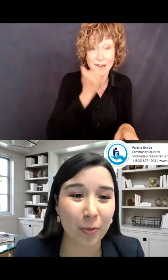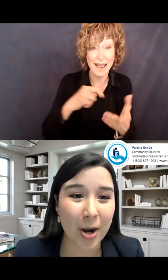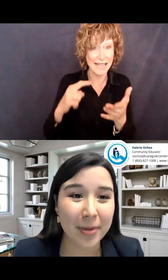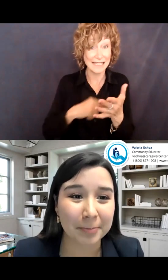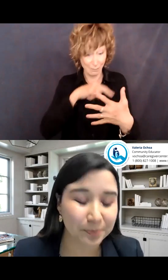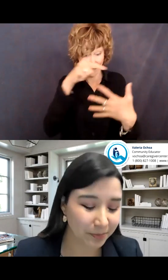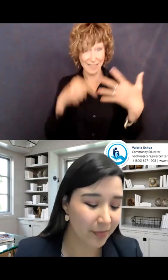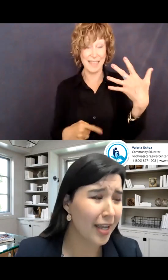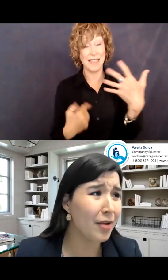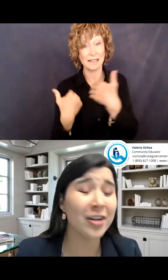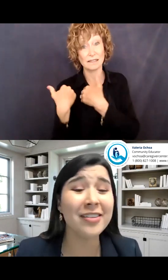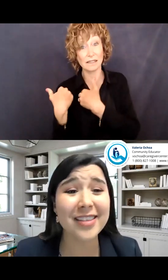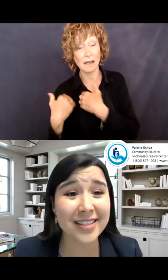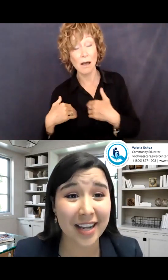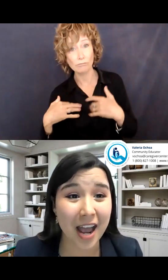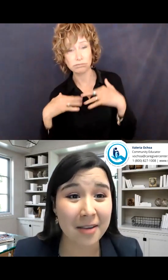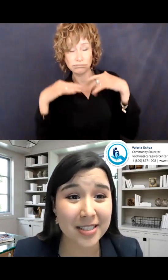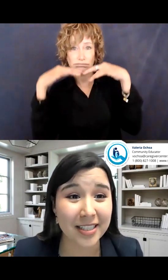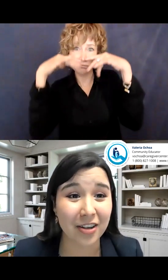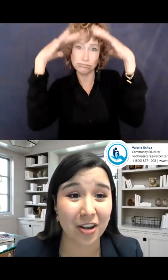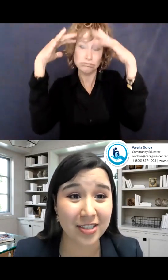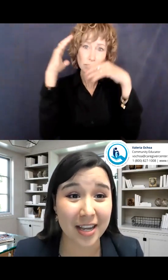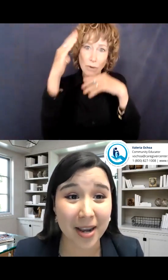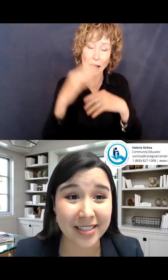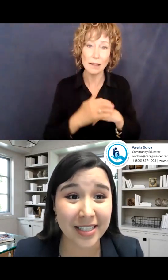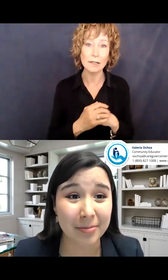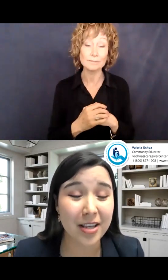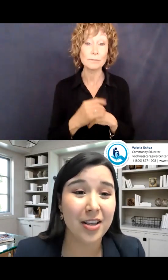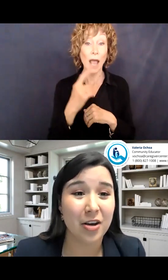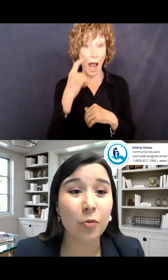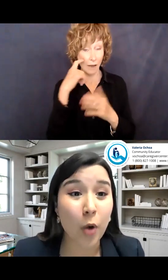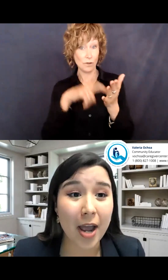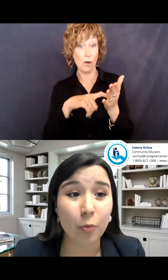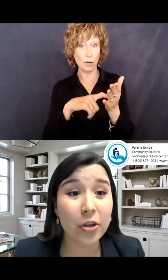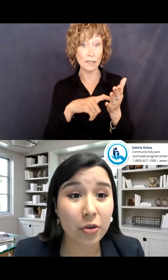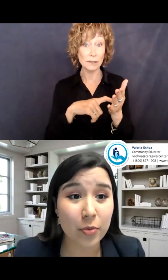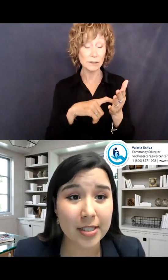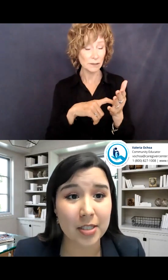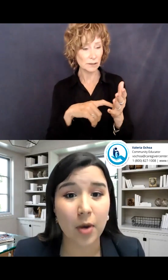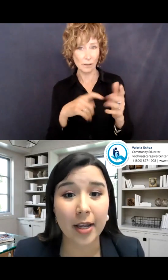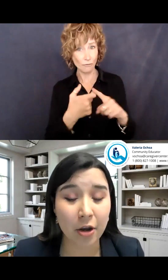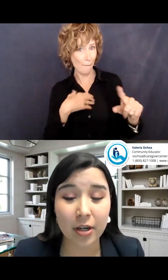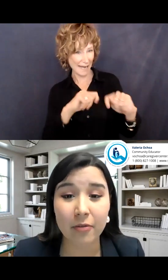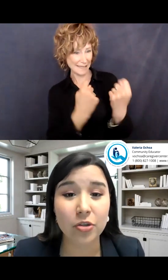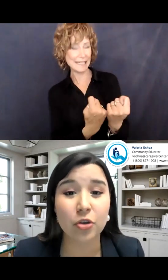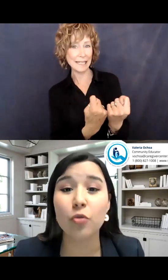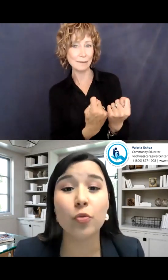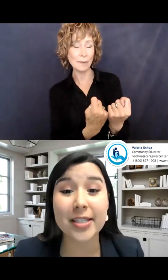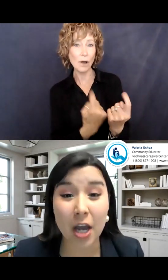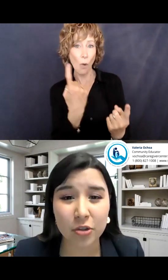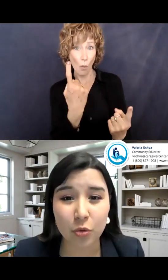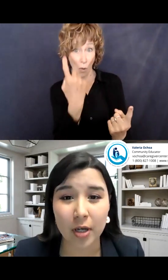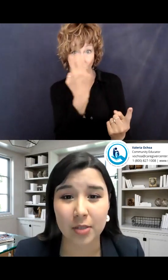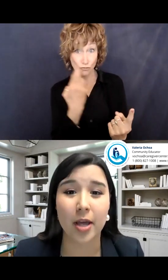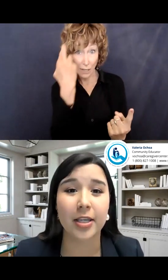become overwhelming. And one of the things that I've seen alongside my team of one of the reasons why caregivers don't